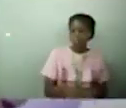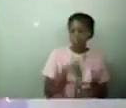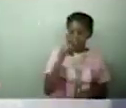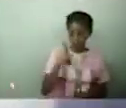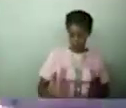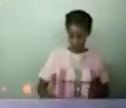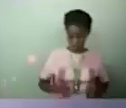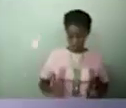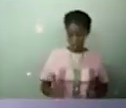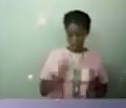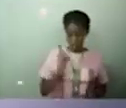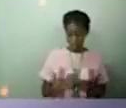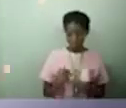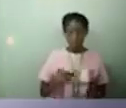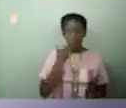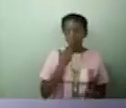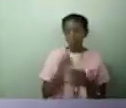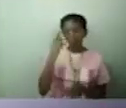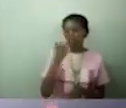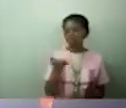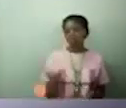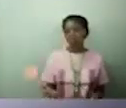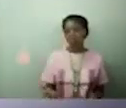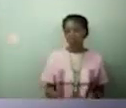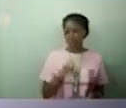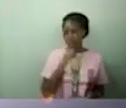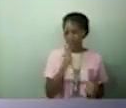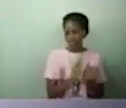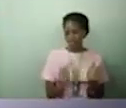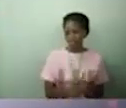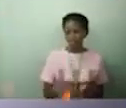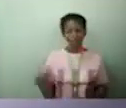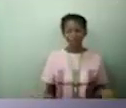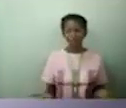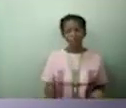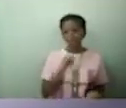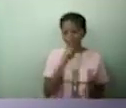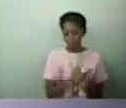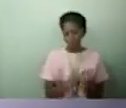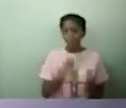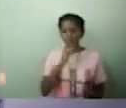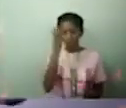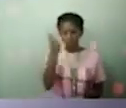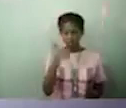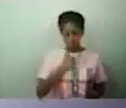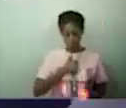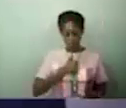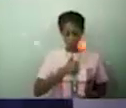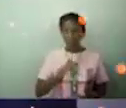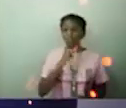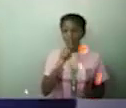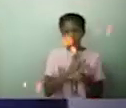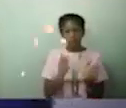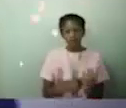it will be well with you. Near Kenya and forget about it. There's nothing like a law. What is a law? The law is me. There's nothing like the truth. I'm the